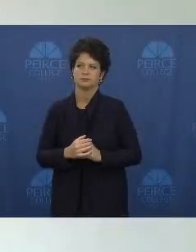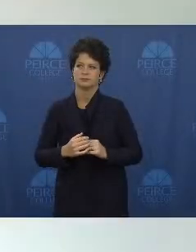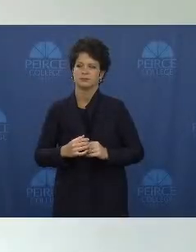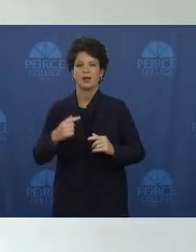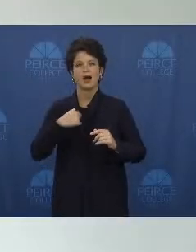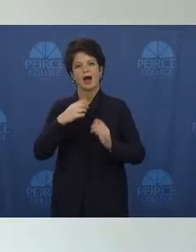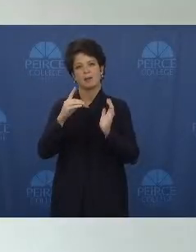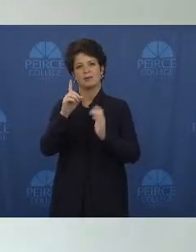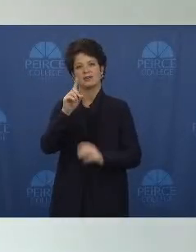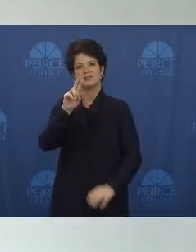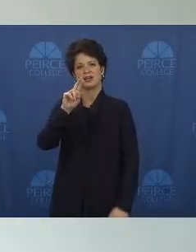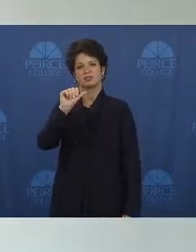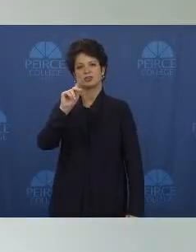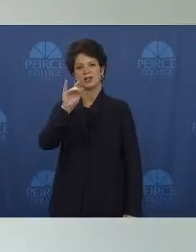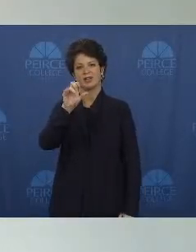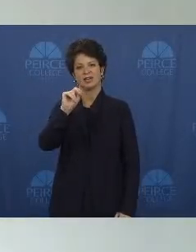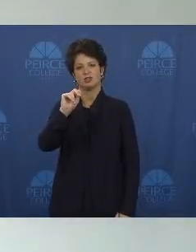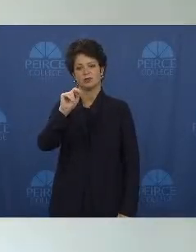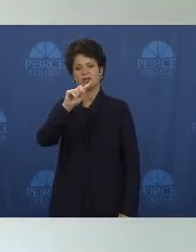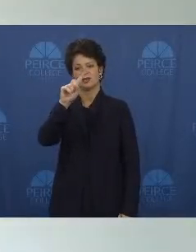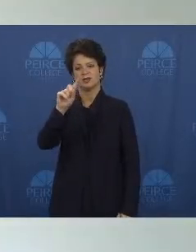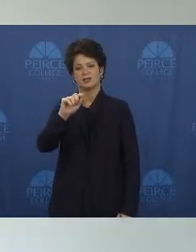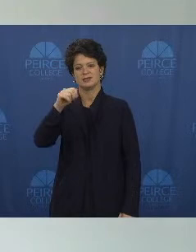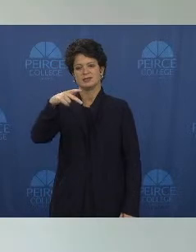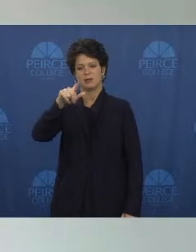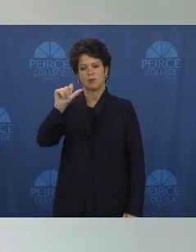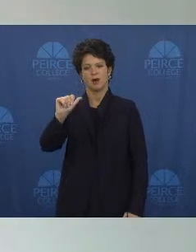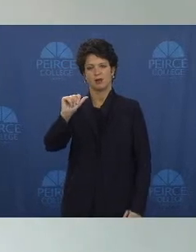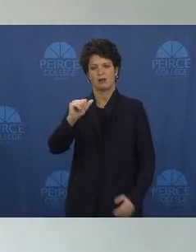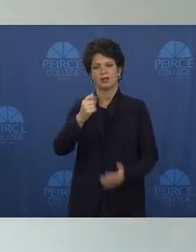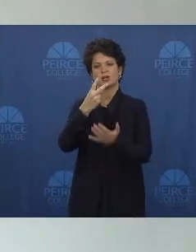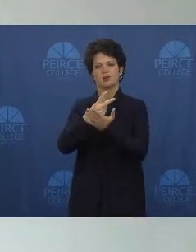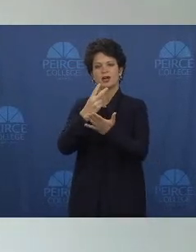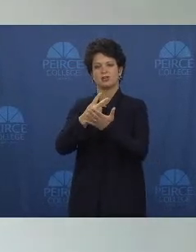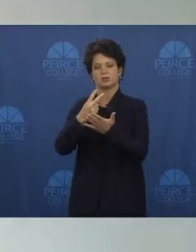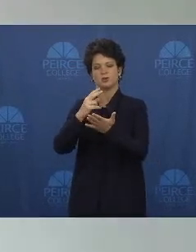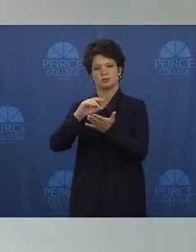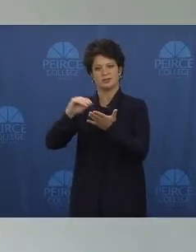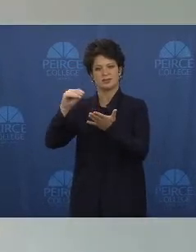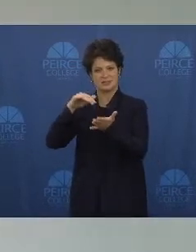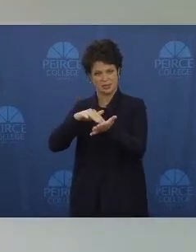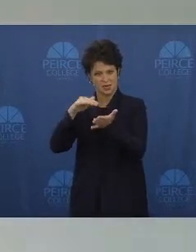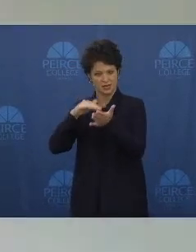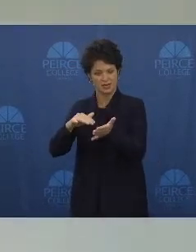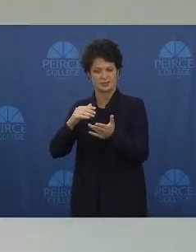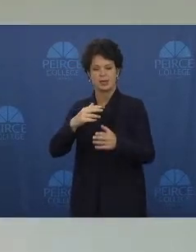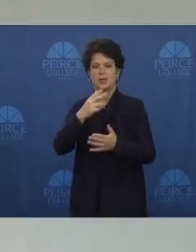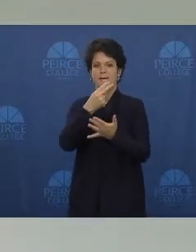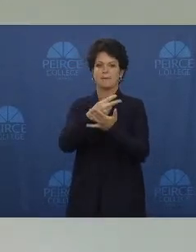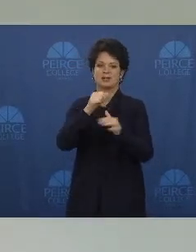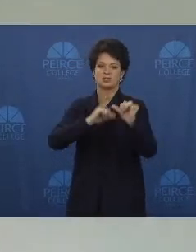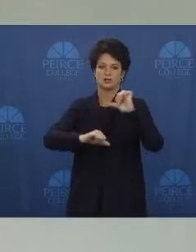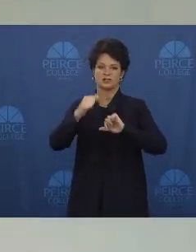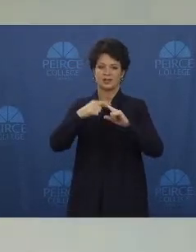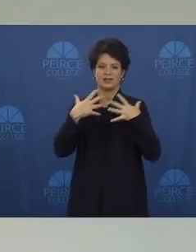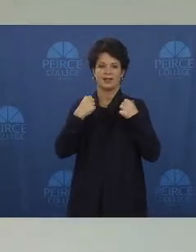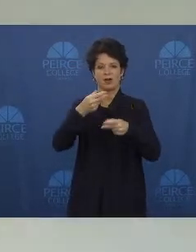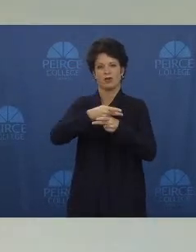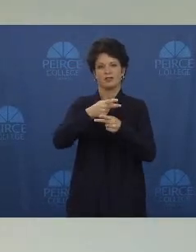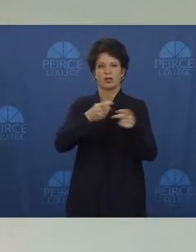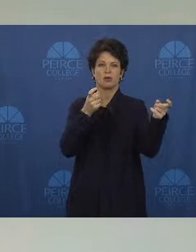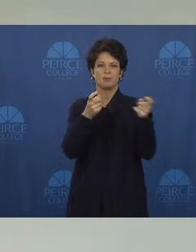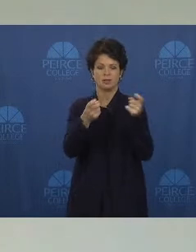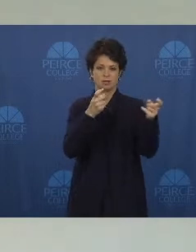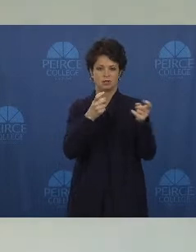I am Dr. Adrian Zappala, Professor and Dean of Graduate Studies. I am pleased to call the roll of our Master of Science in Healthcare